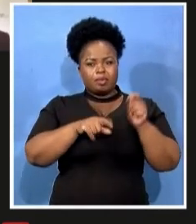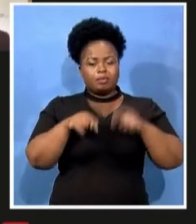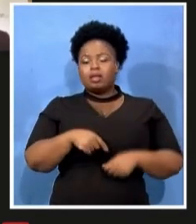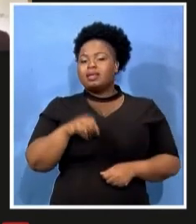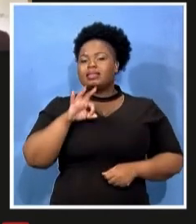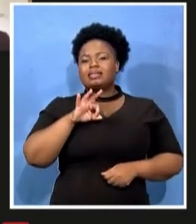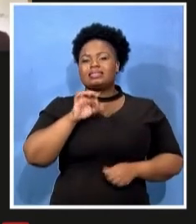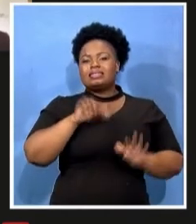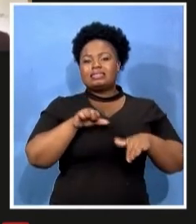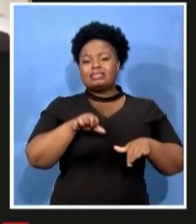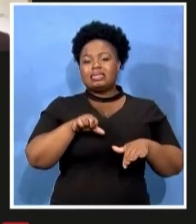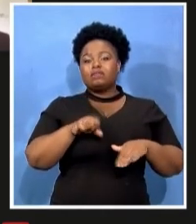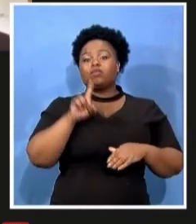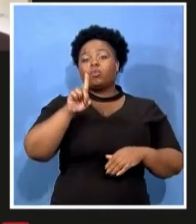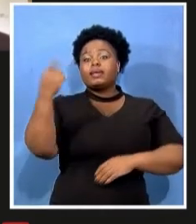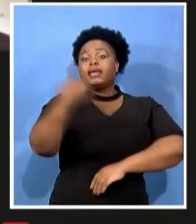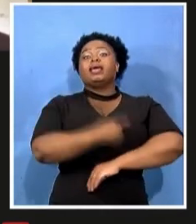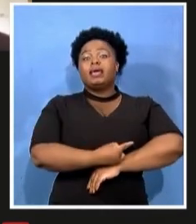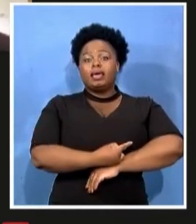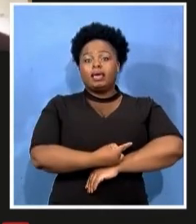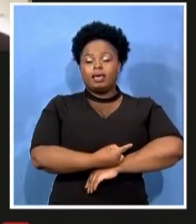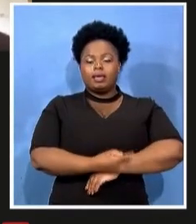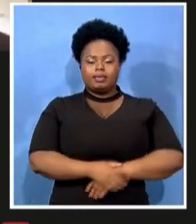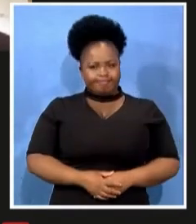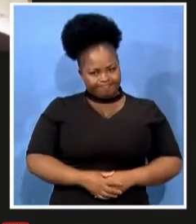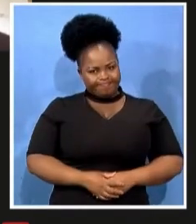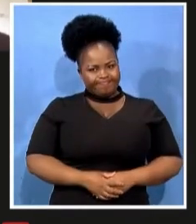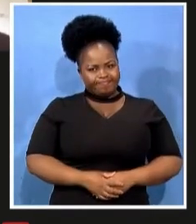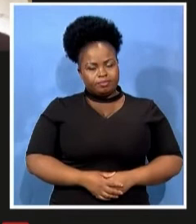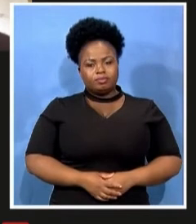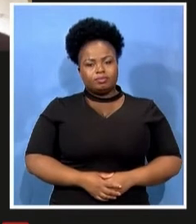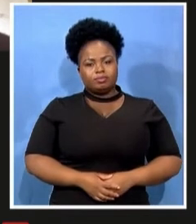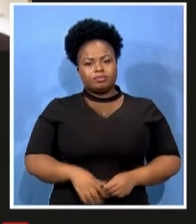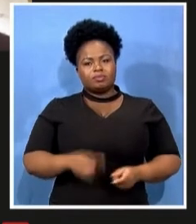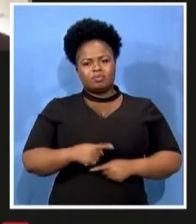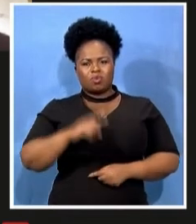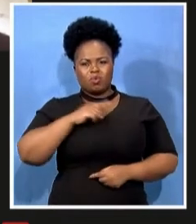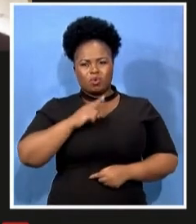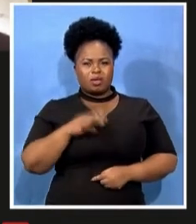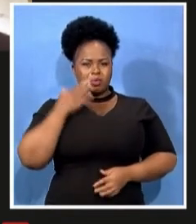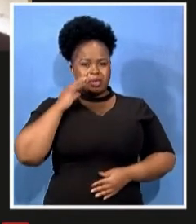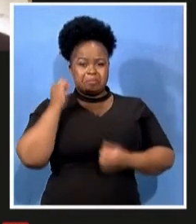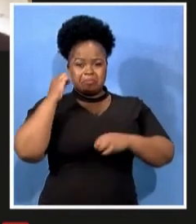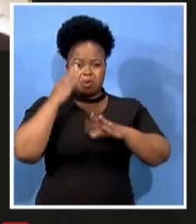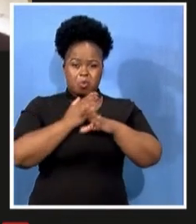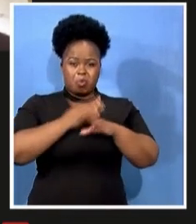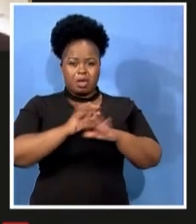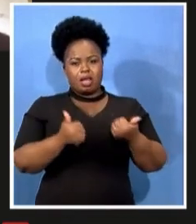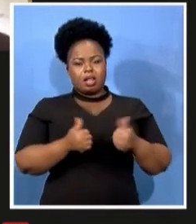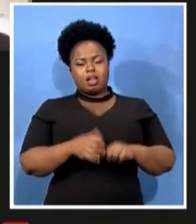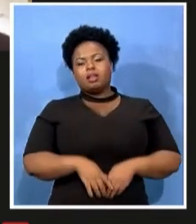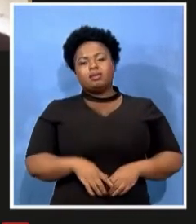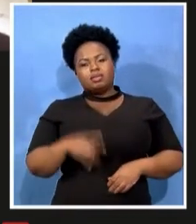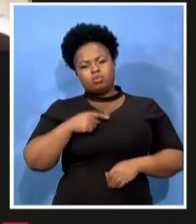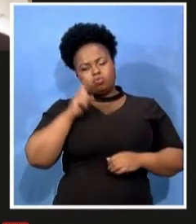on. When the machinery is working very well, it should be able to move up to that level where each vaccinator can vaccinate 50 people